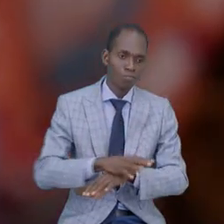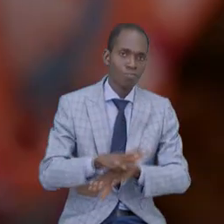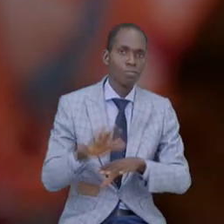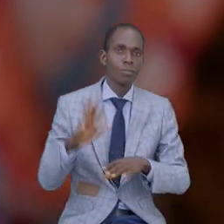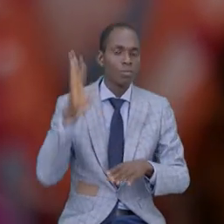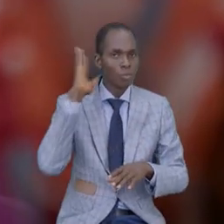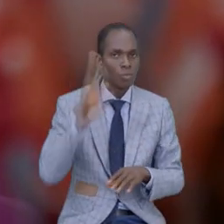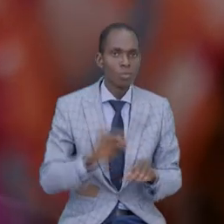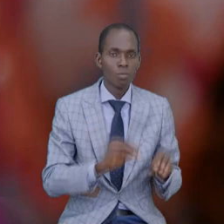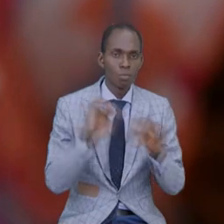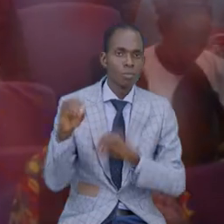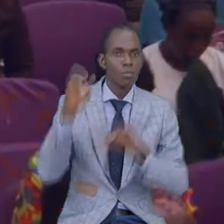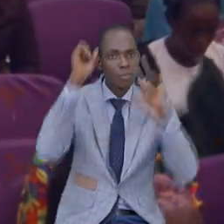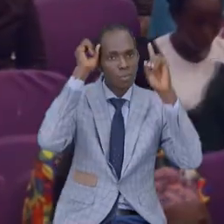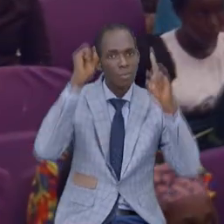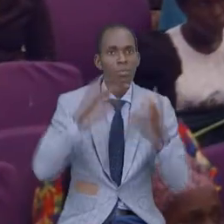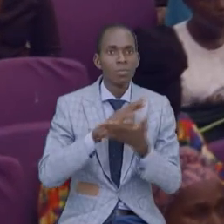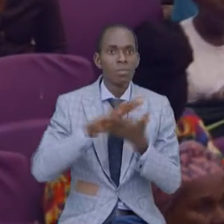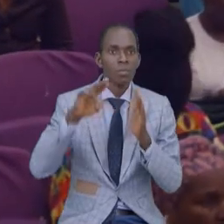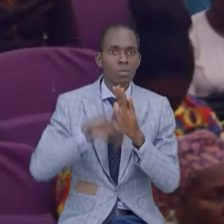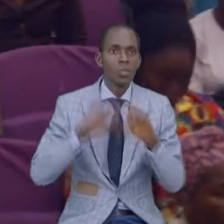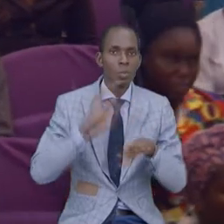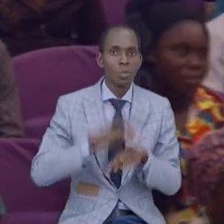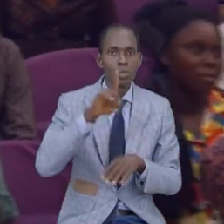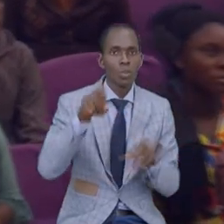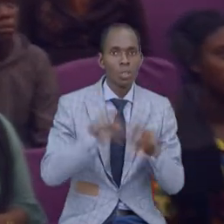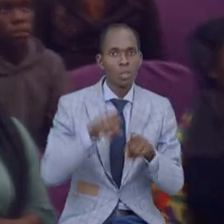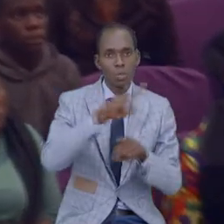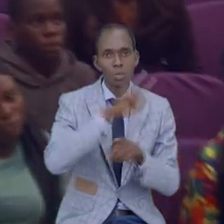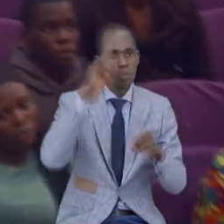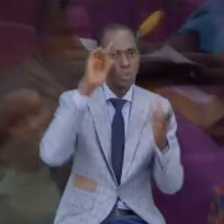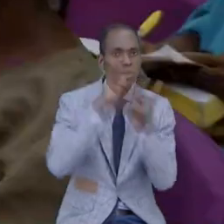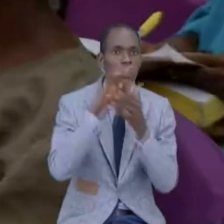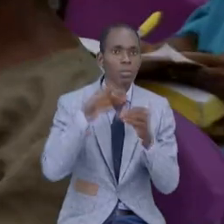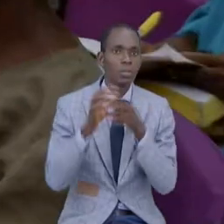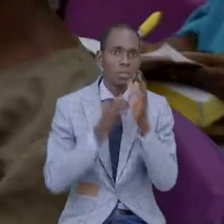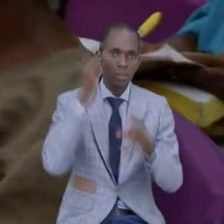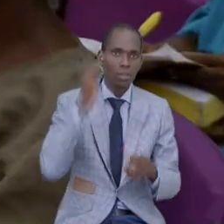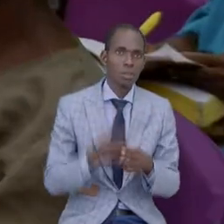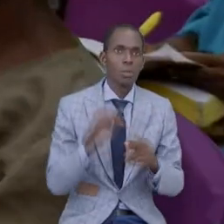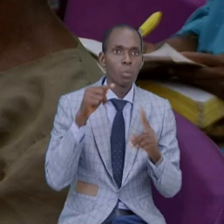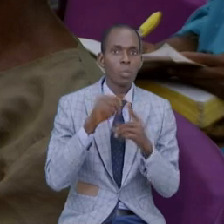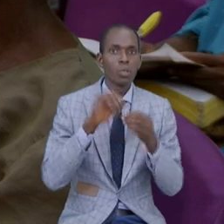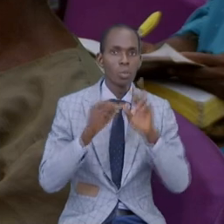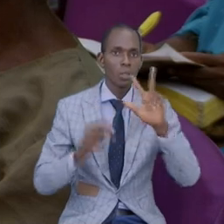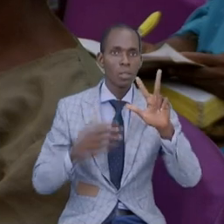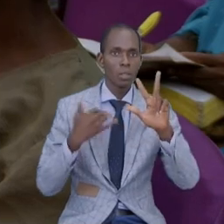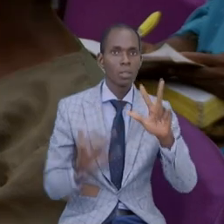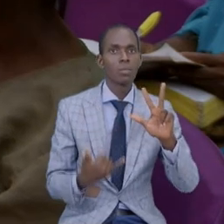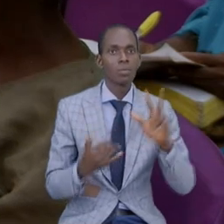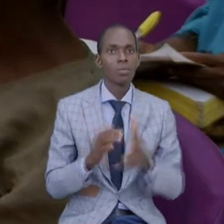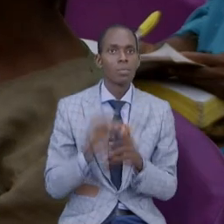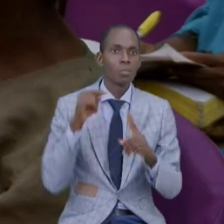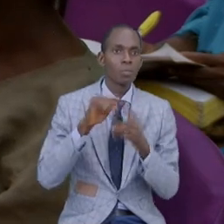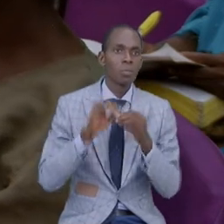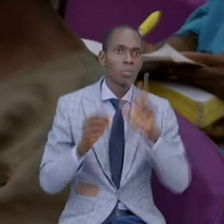his righteousness upon you as you believe in Jesus' name. Point number three now. Point